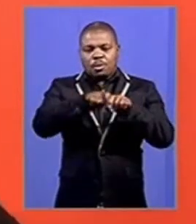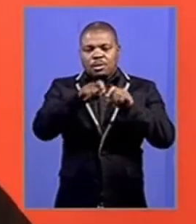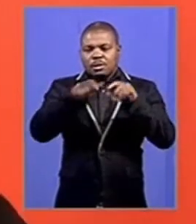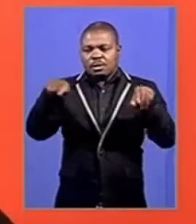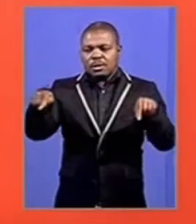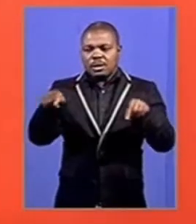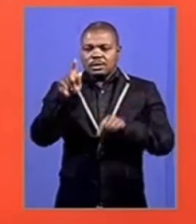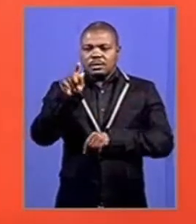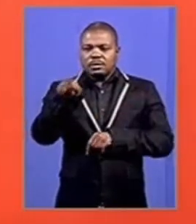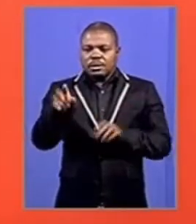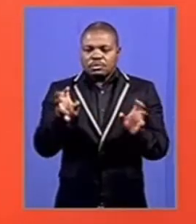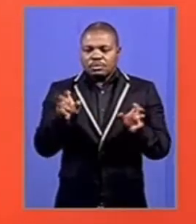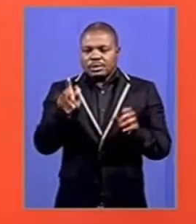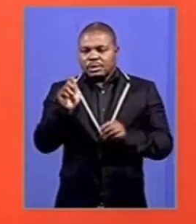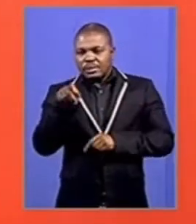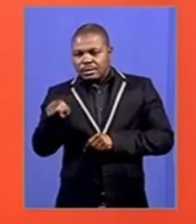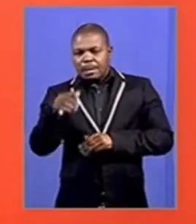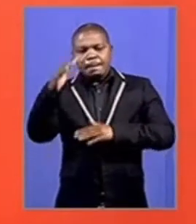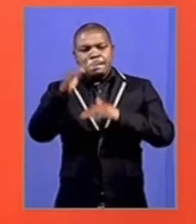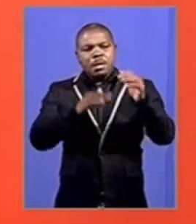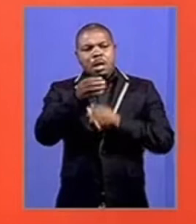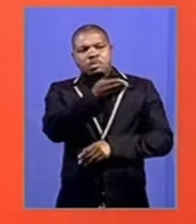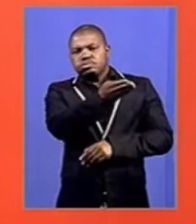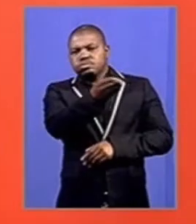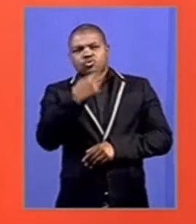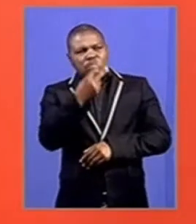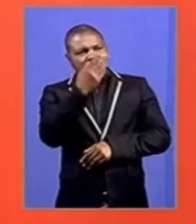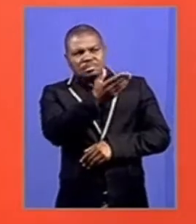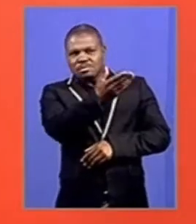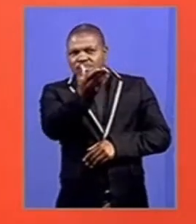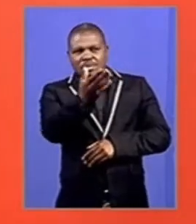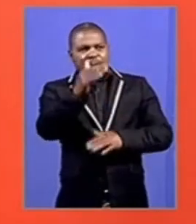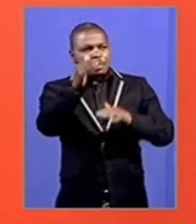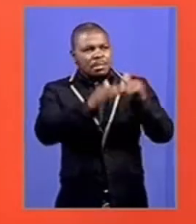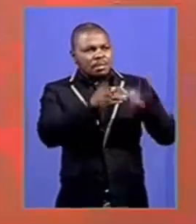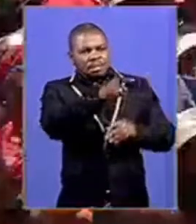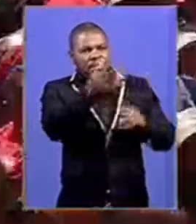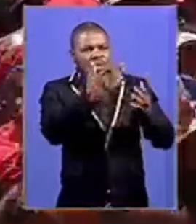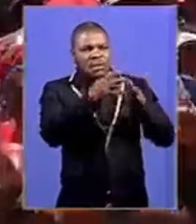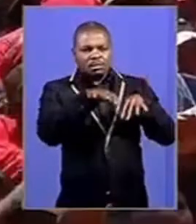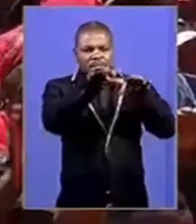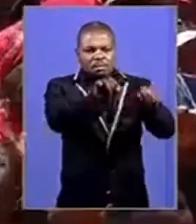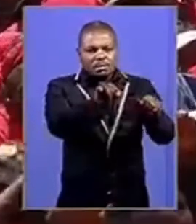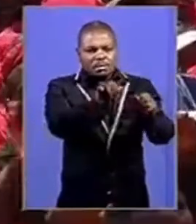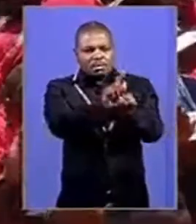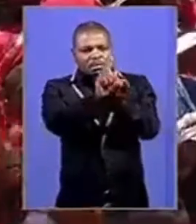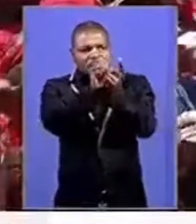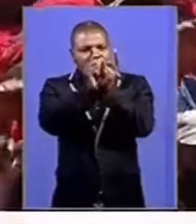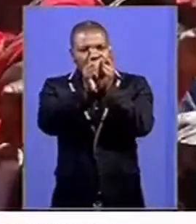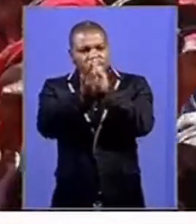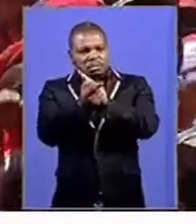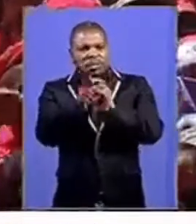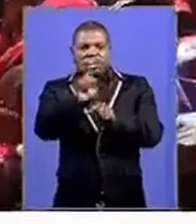stations, there are buildings there that you can see. These buildings, we can take them and convert them